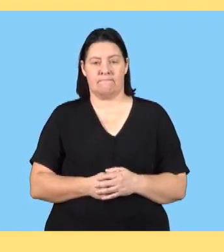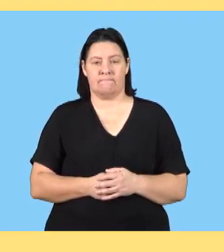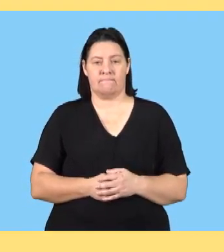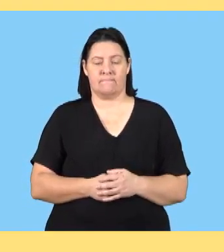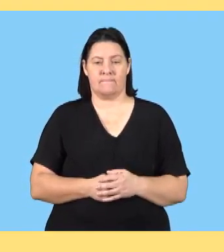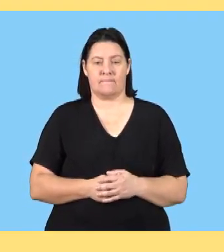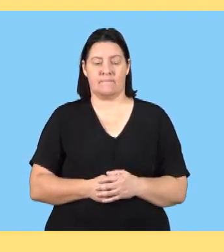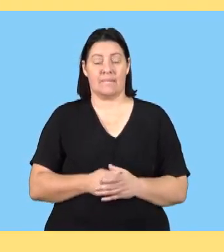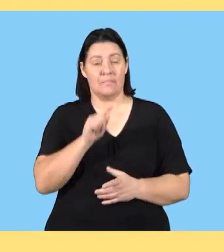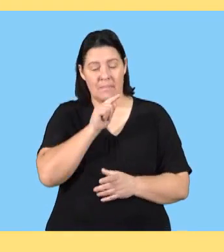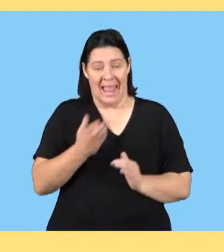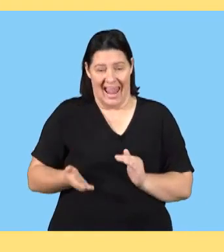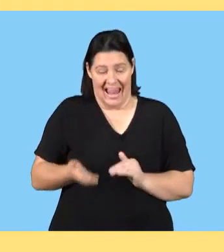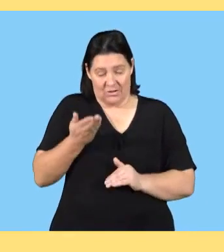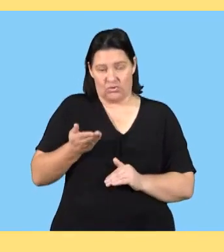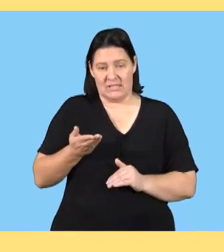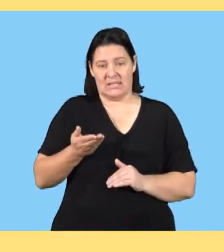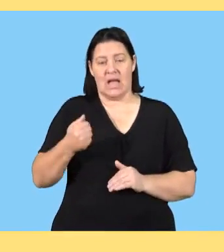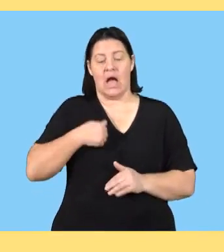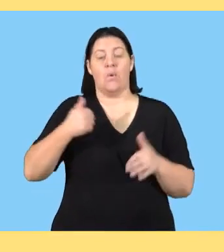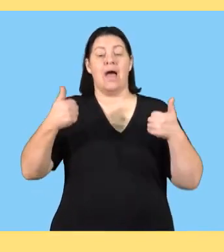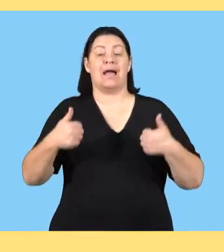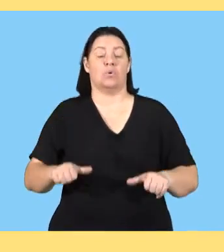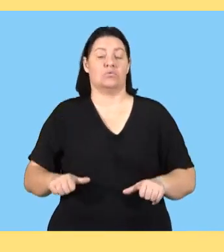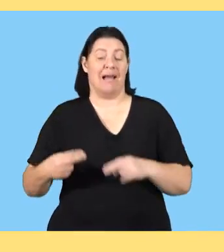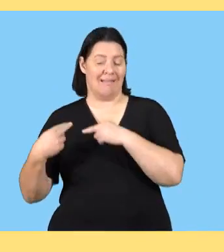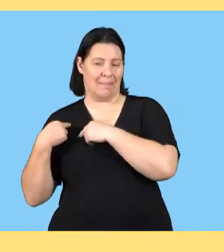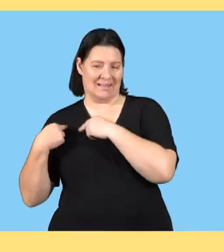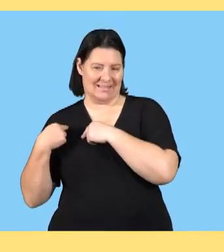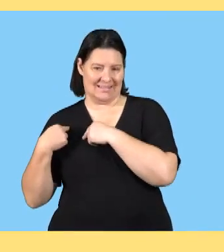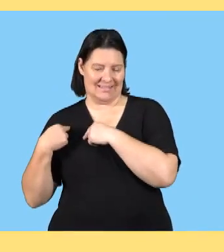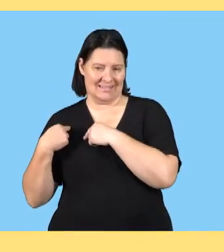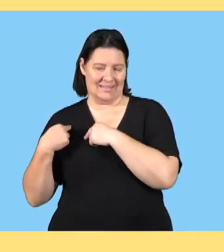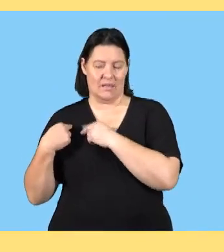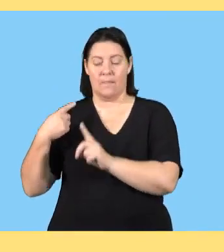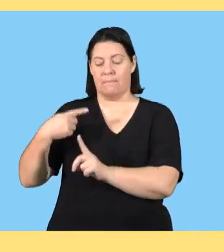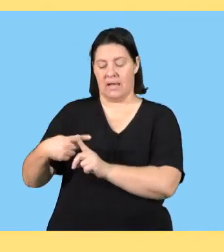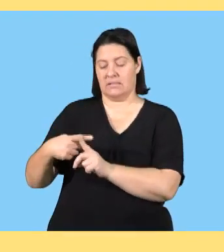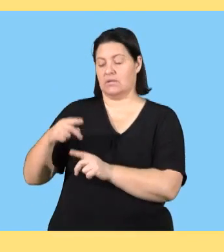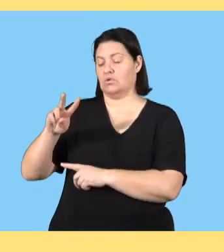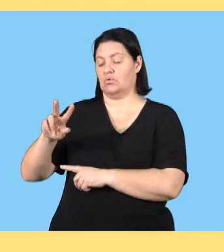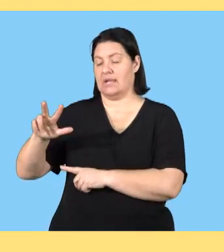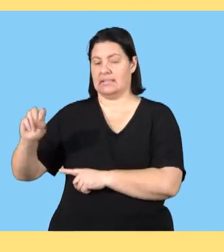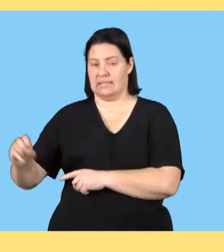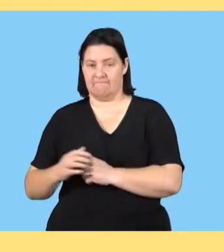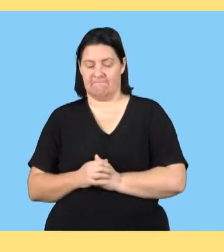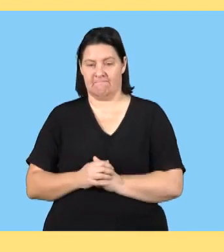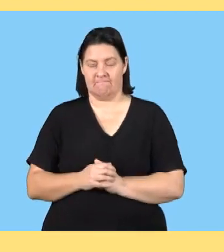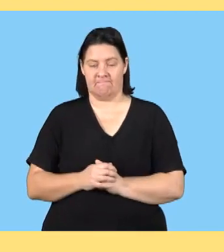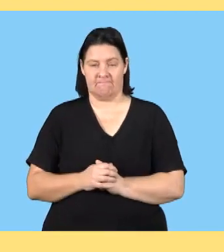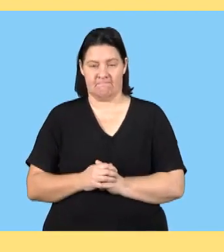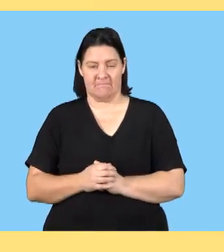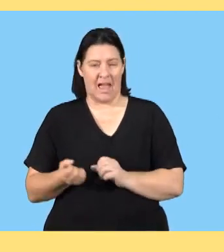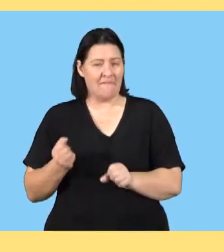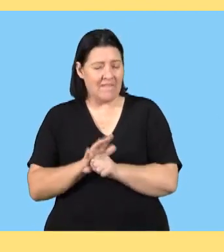then that increases now our liabilities plus 280.